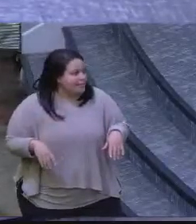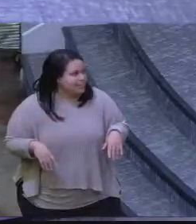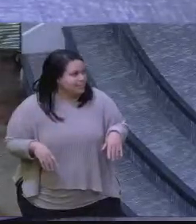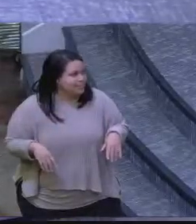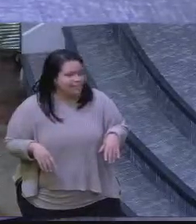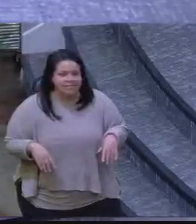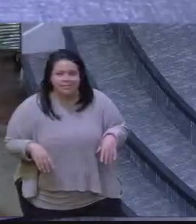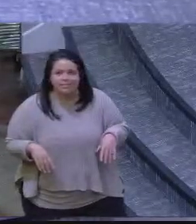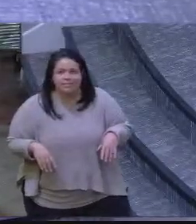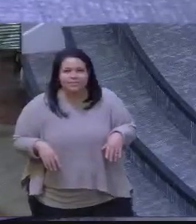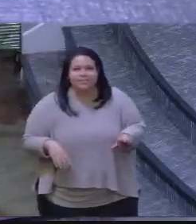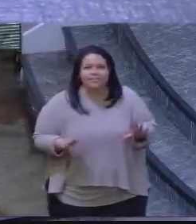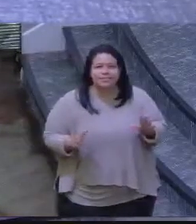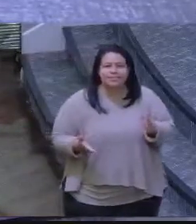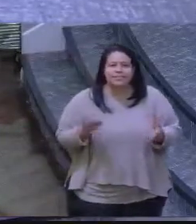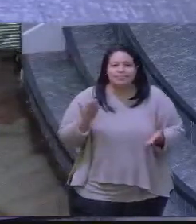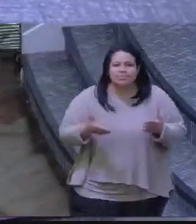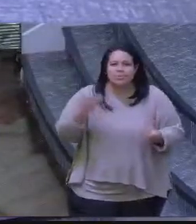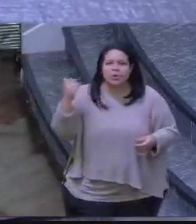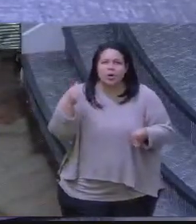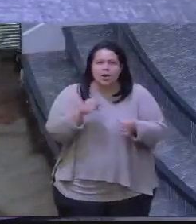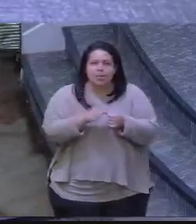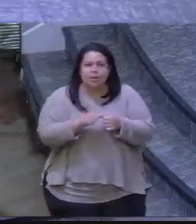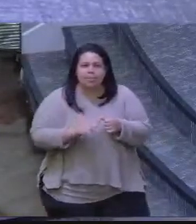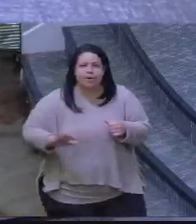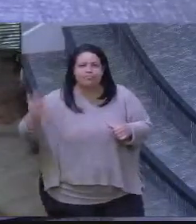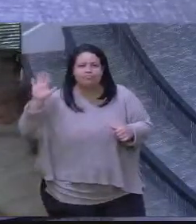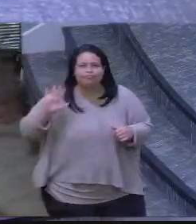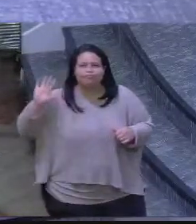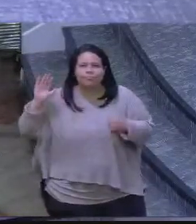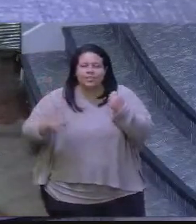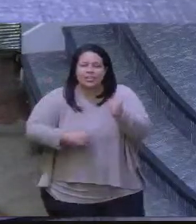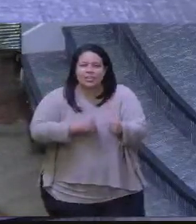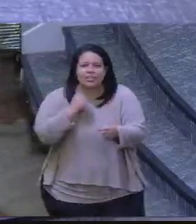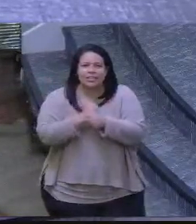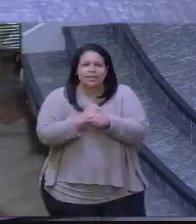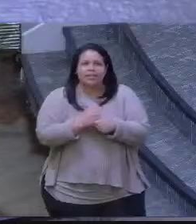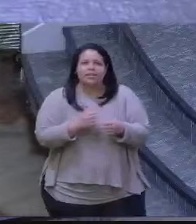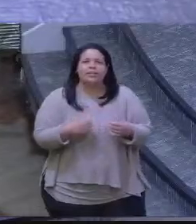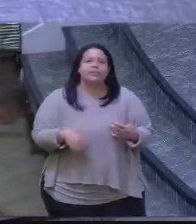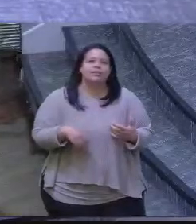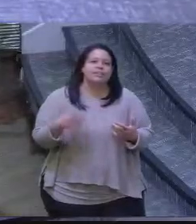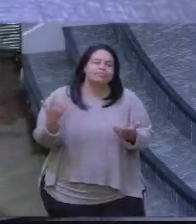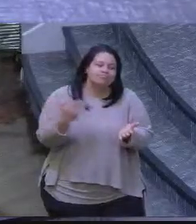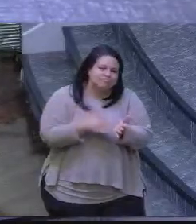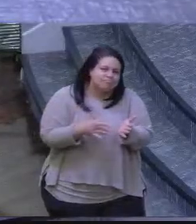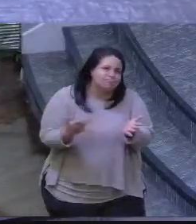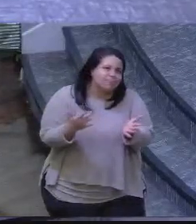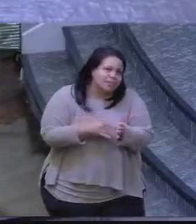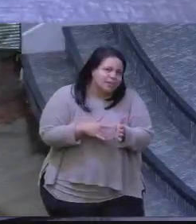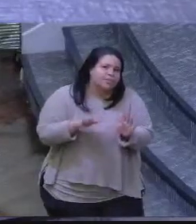As you may remember, over the last couple of years, we have occasionally recognized